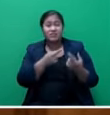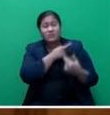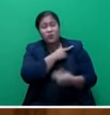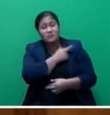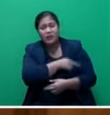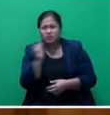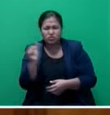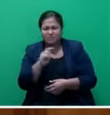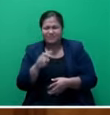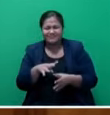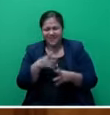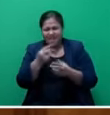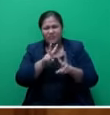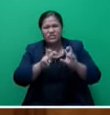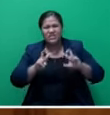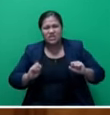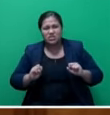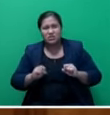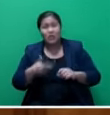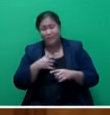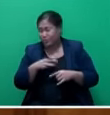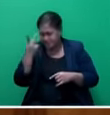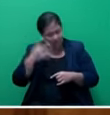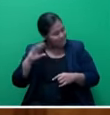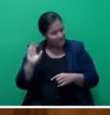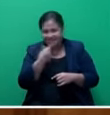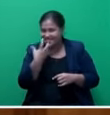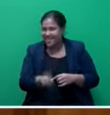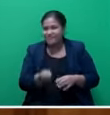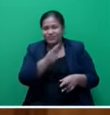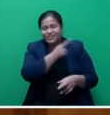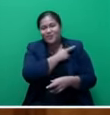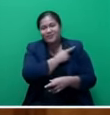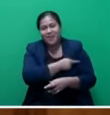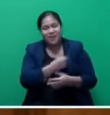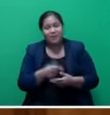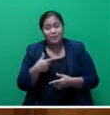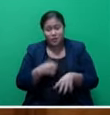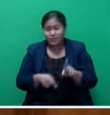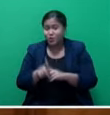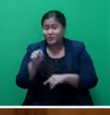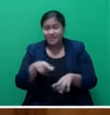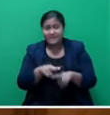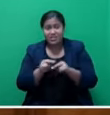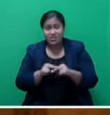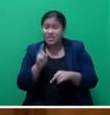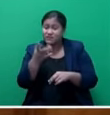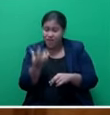because parents must be made responsible. I think in most parts of Fiji today, you have a child,